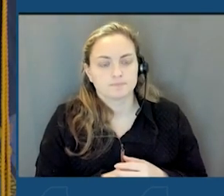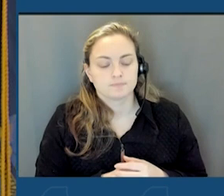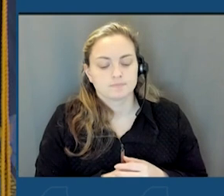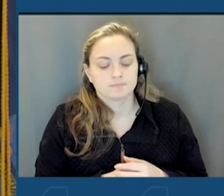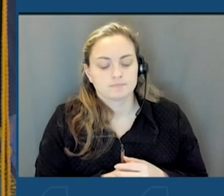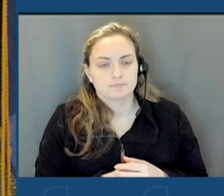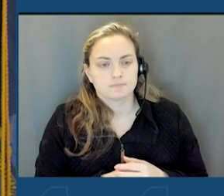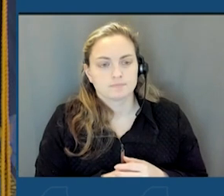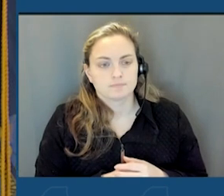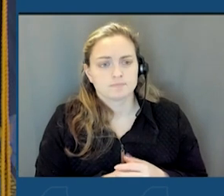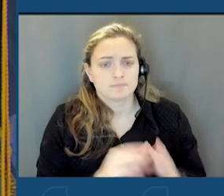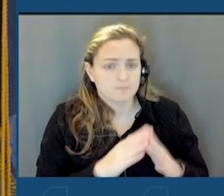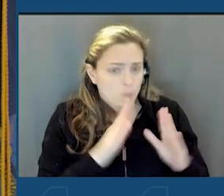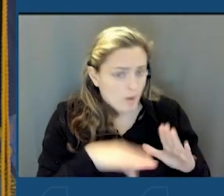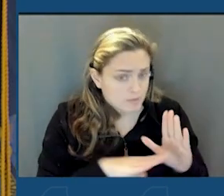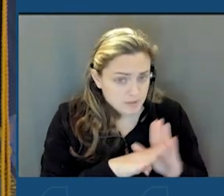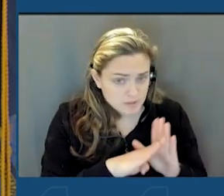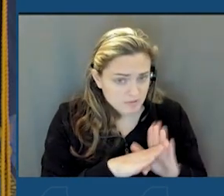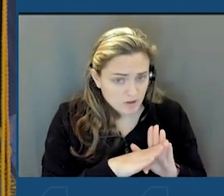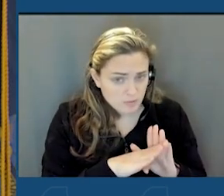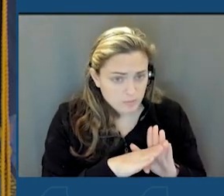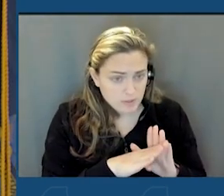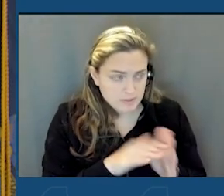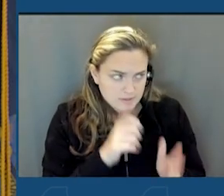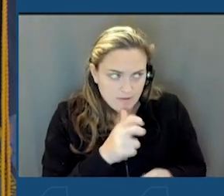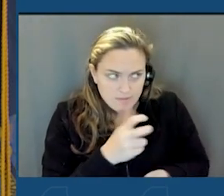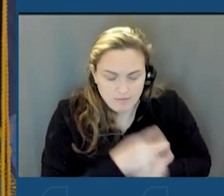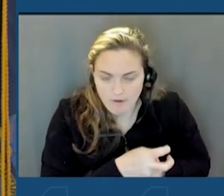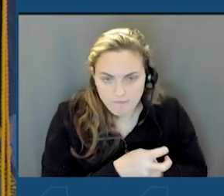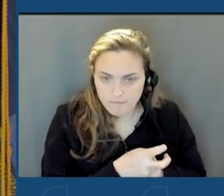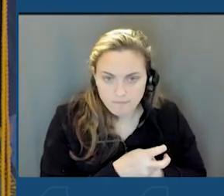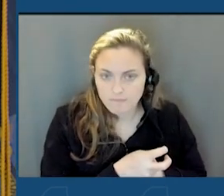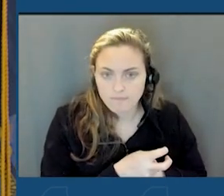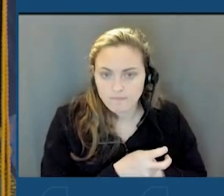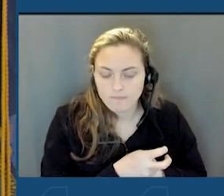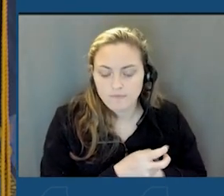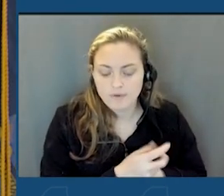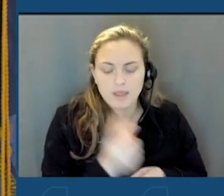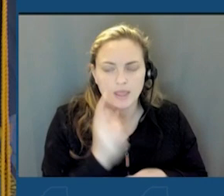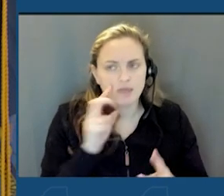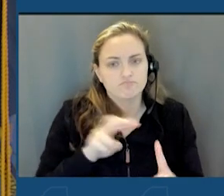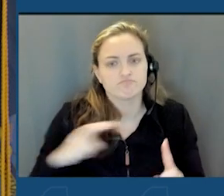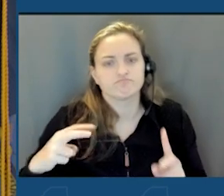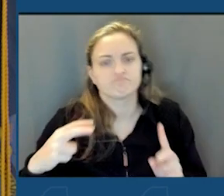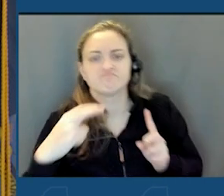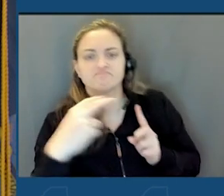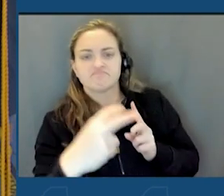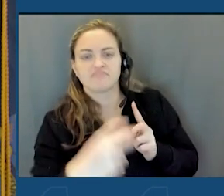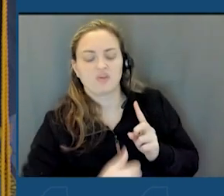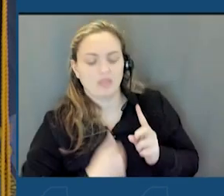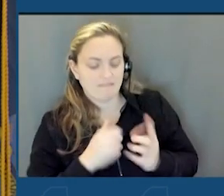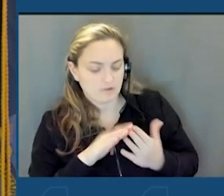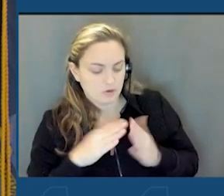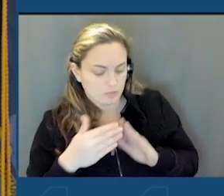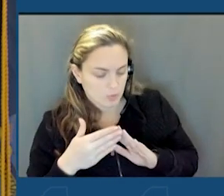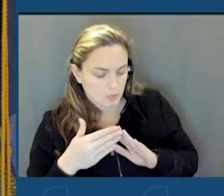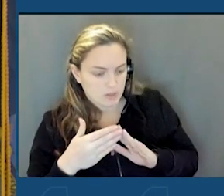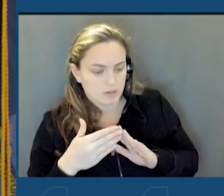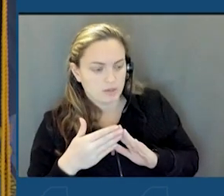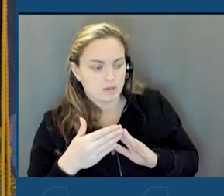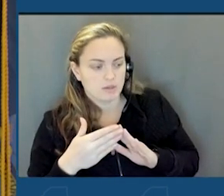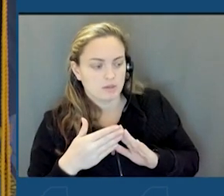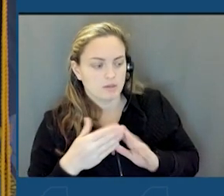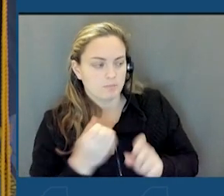housing development isn't tough if you take a perspective of that you live in a community and make it be what